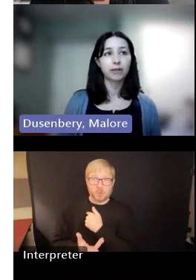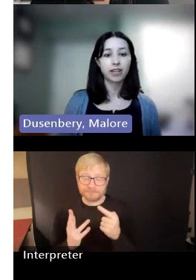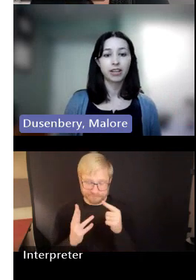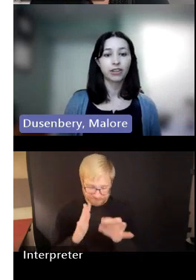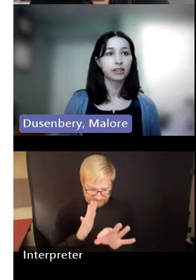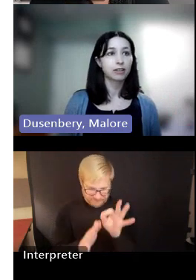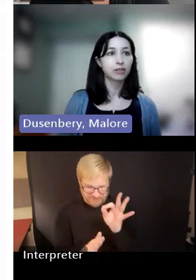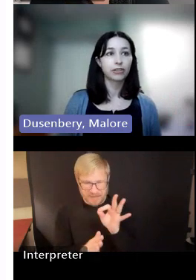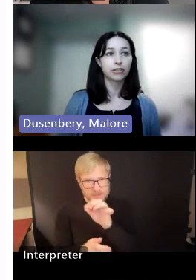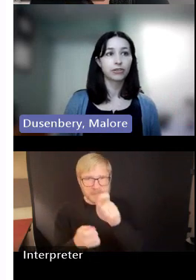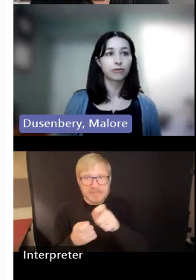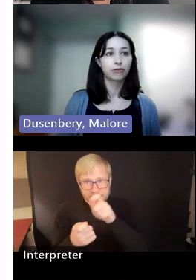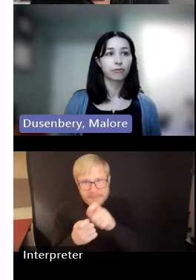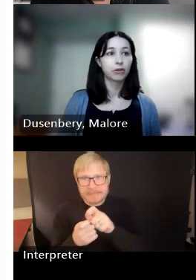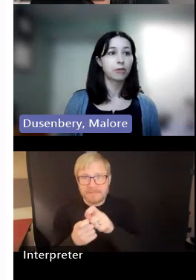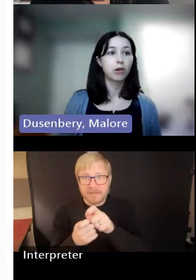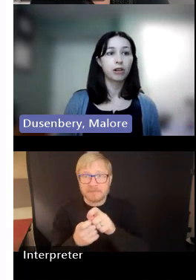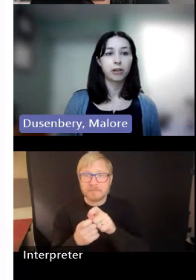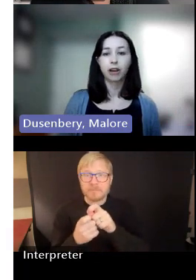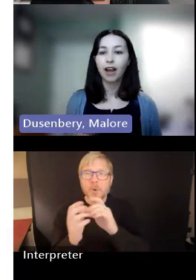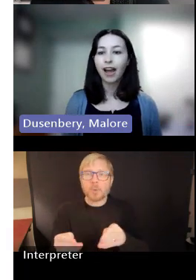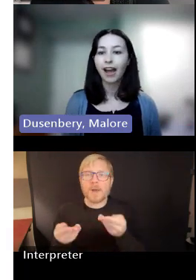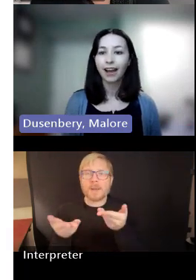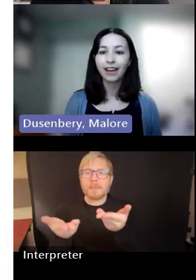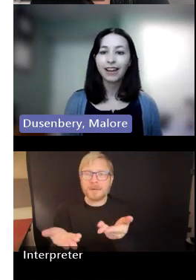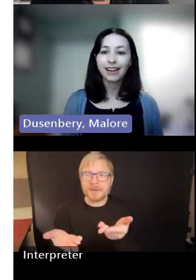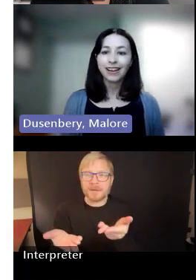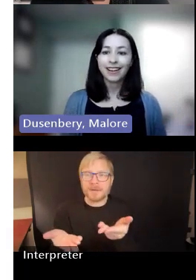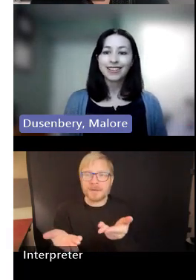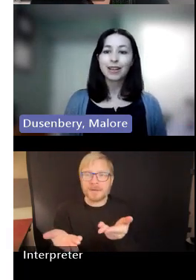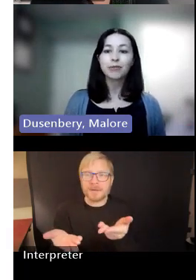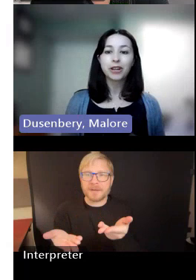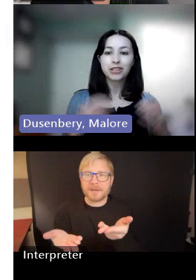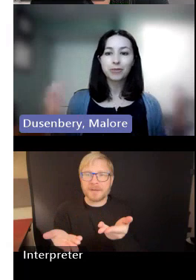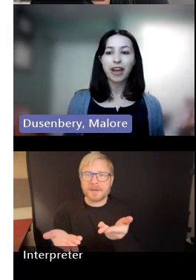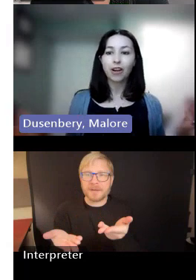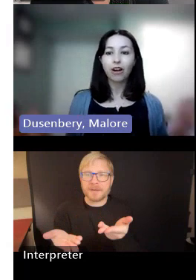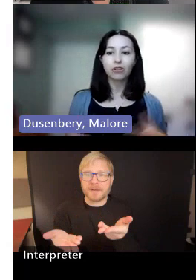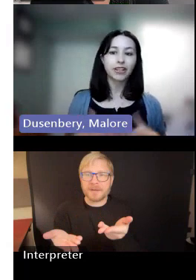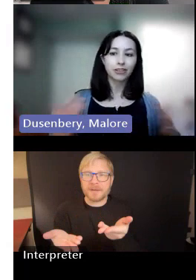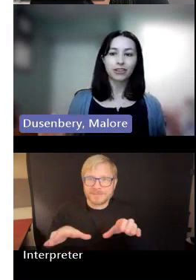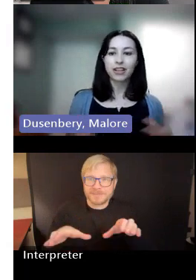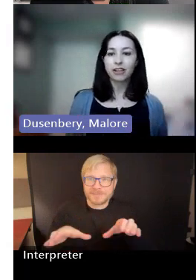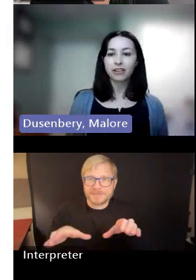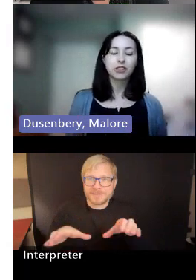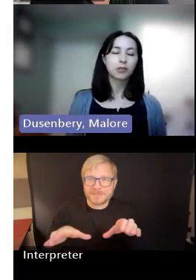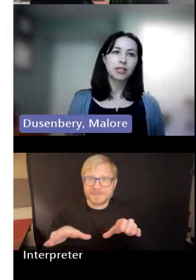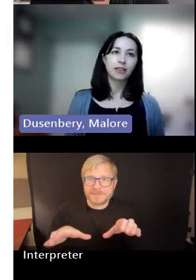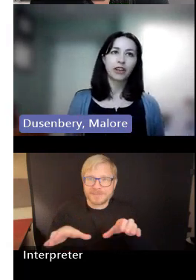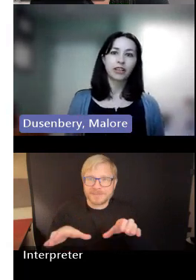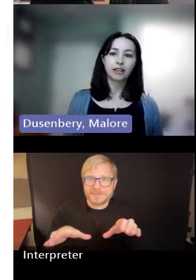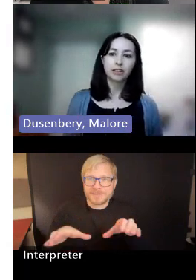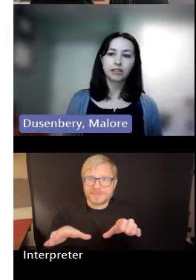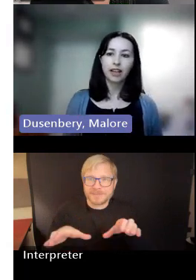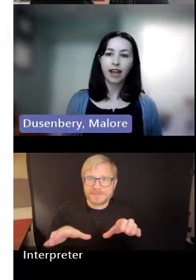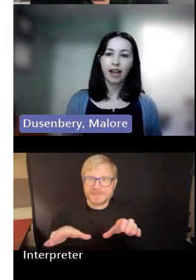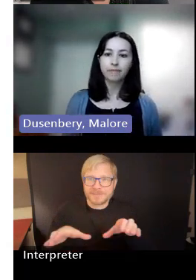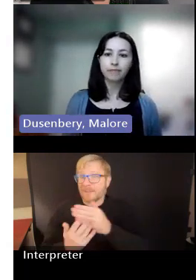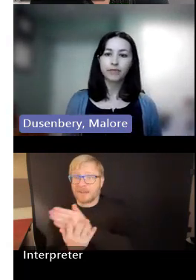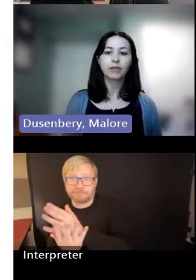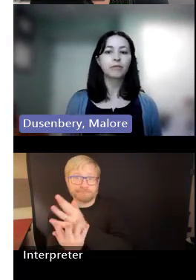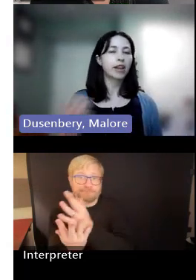actionable recommendations. Let me just put them all up here. Some of which span all sectors and others for specific